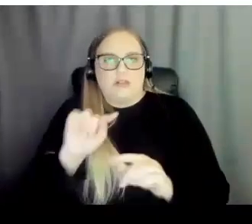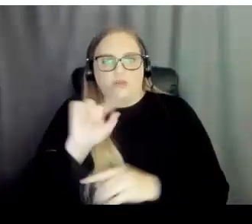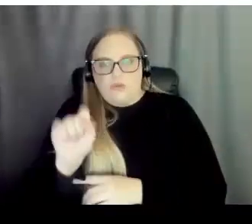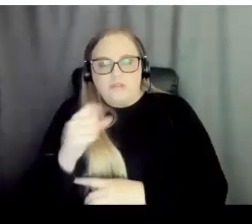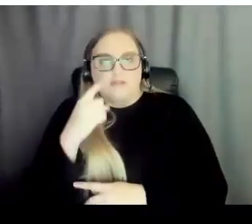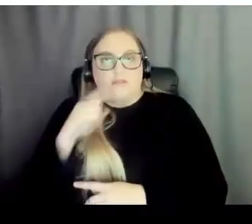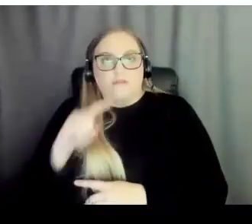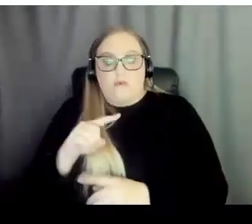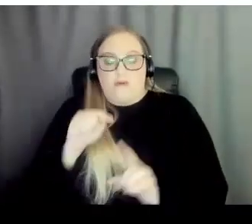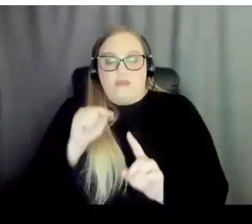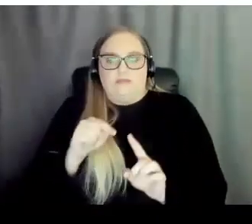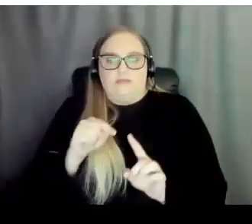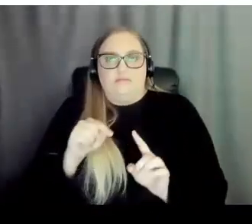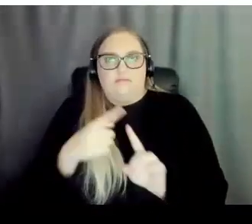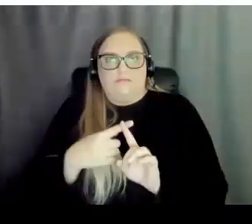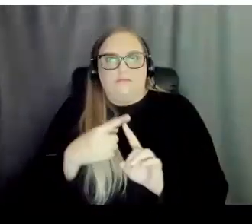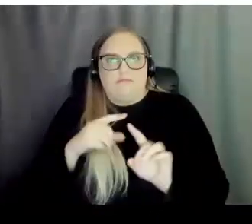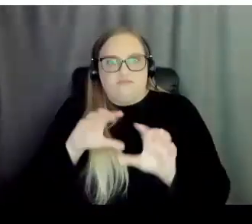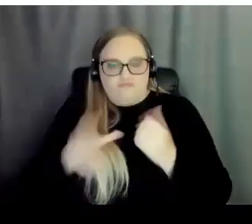conduct successful community engagement.